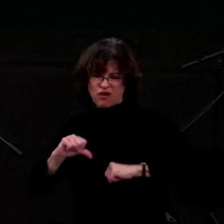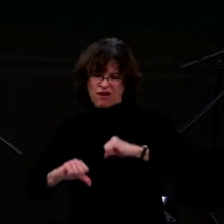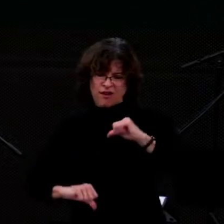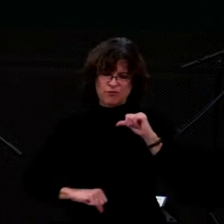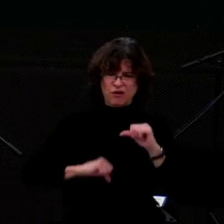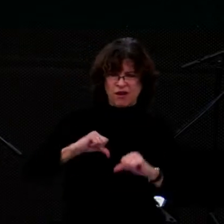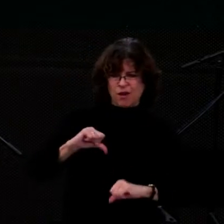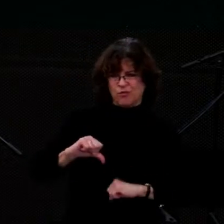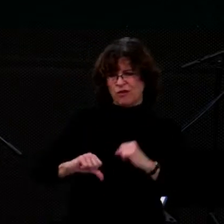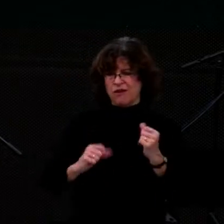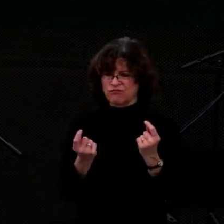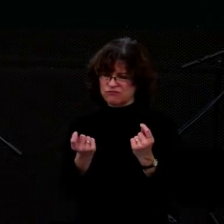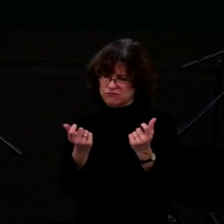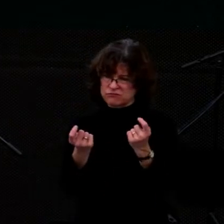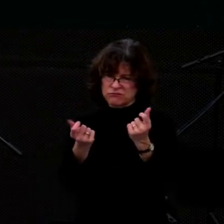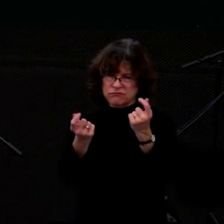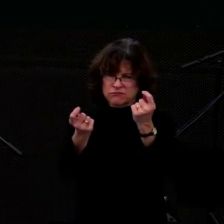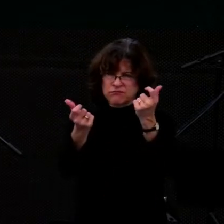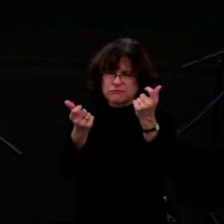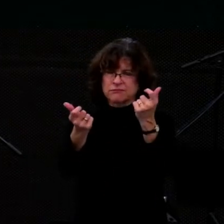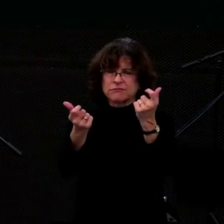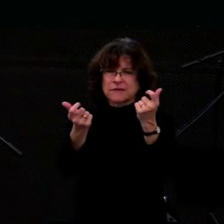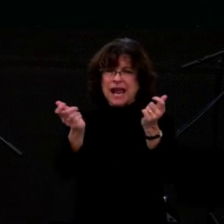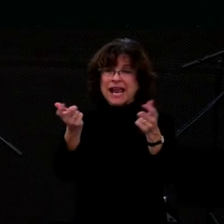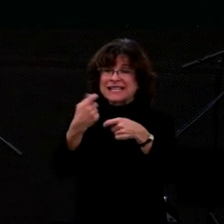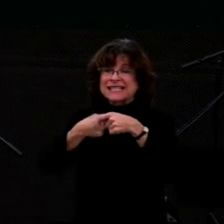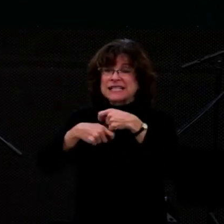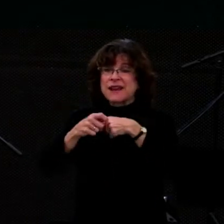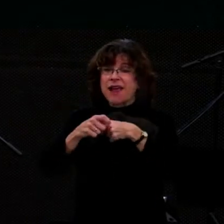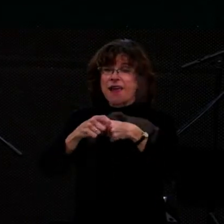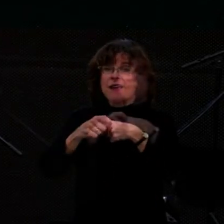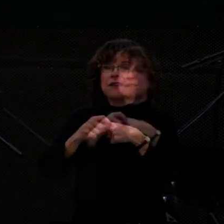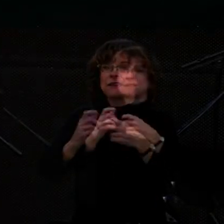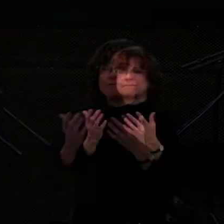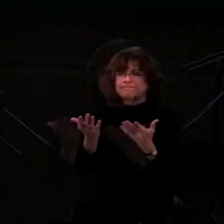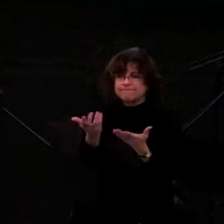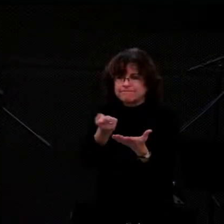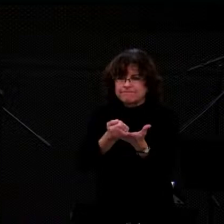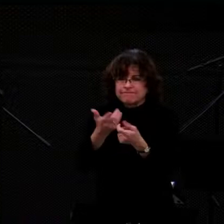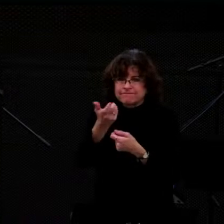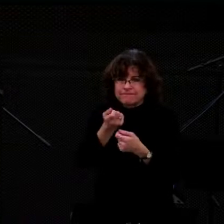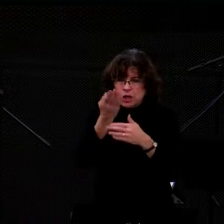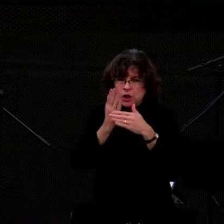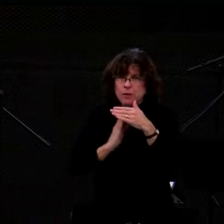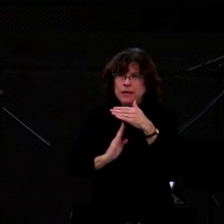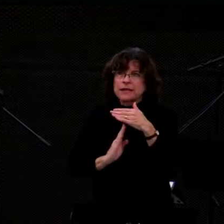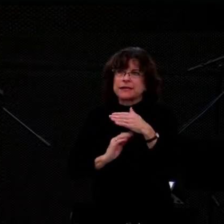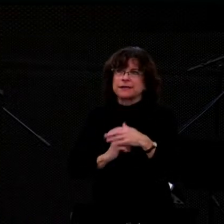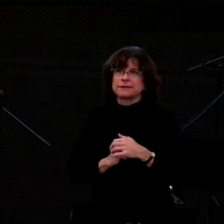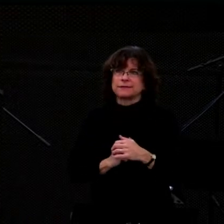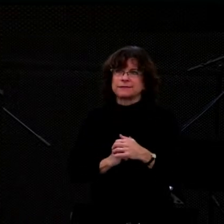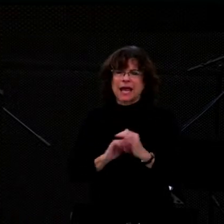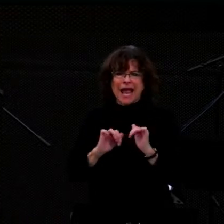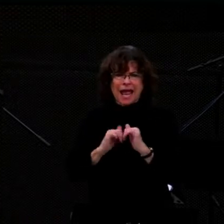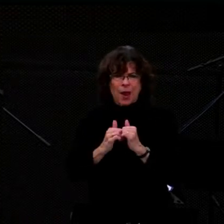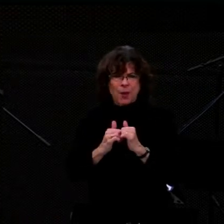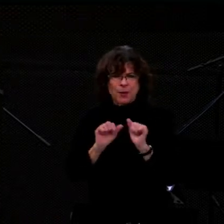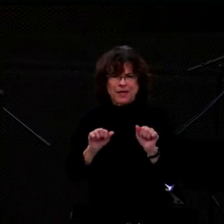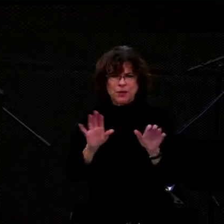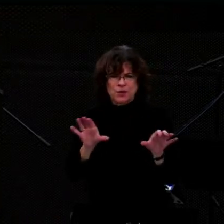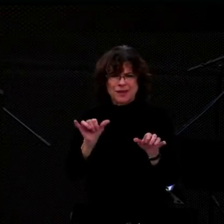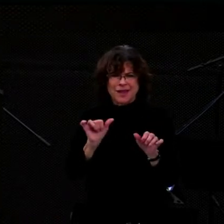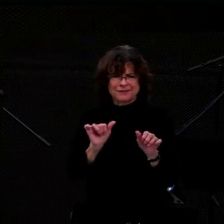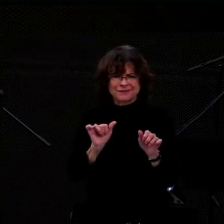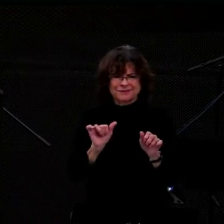How can you actively root out pride and all of its tentacles in your life? And how can you